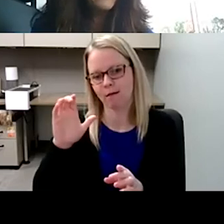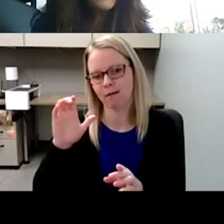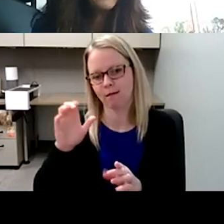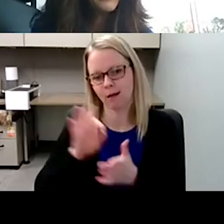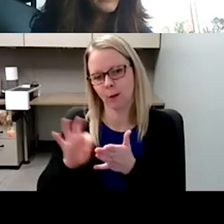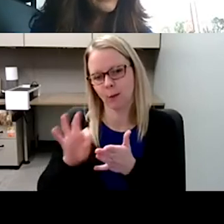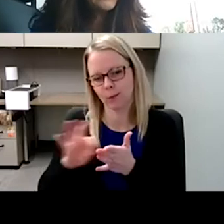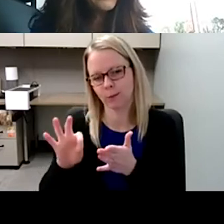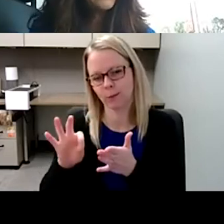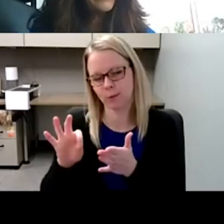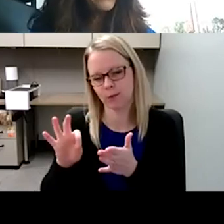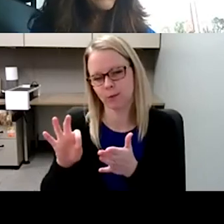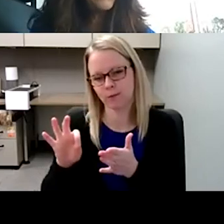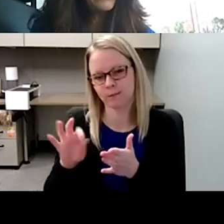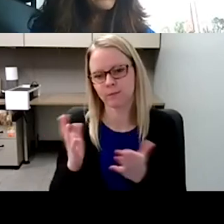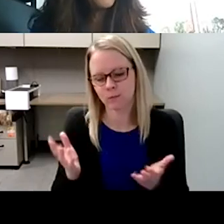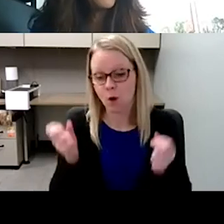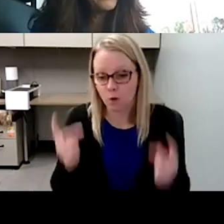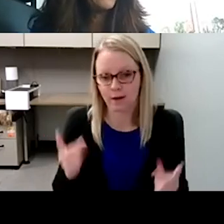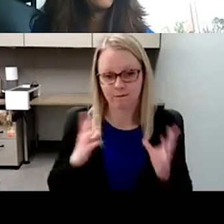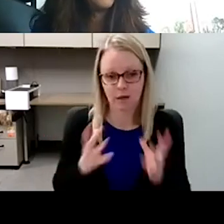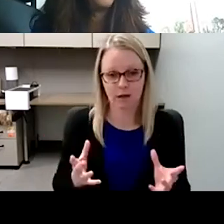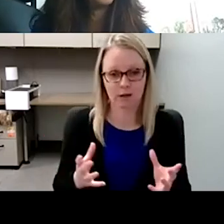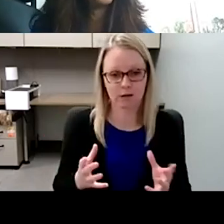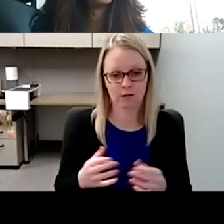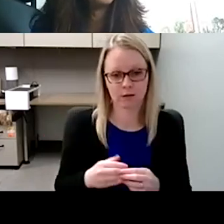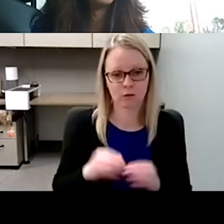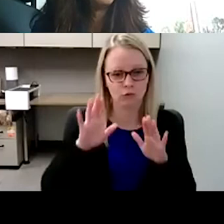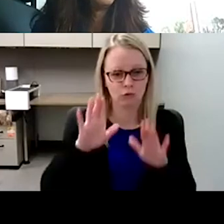I've had that experience and it was great. I mean,